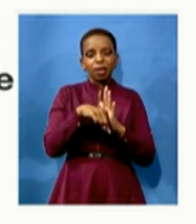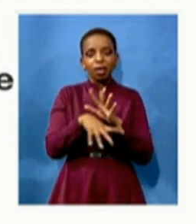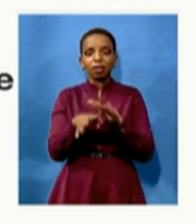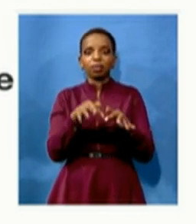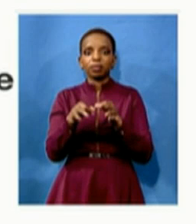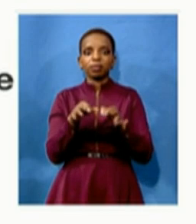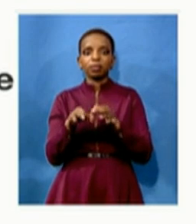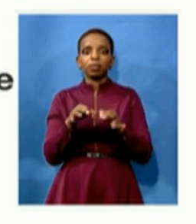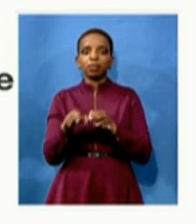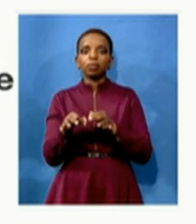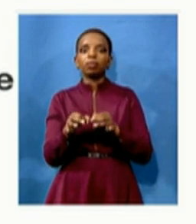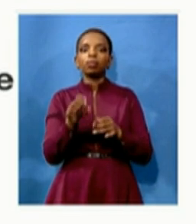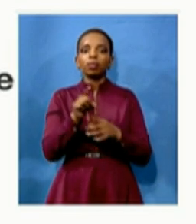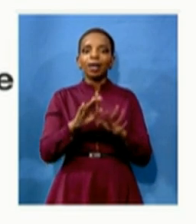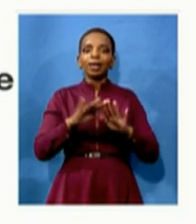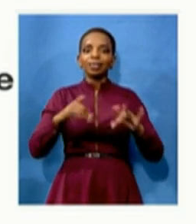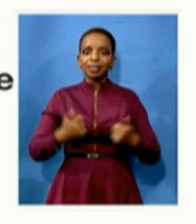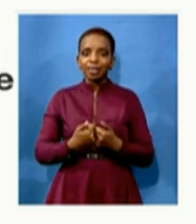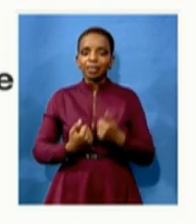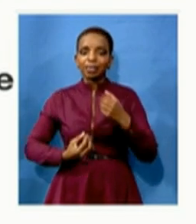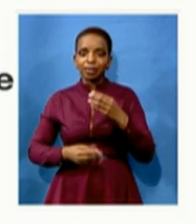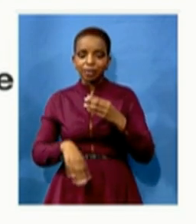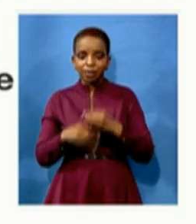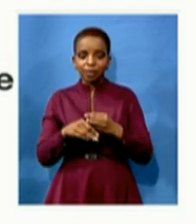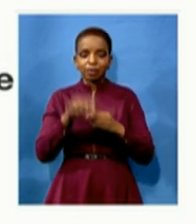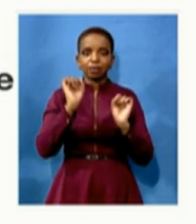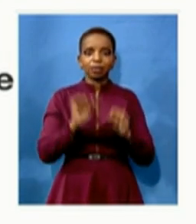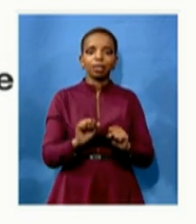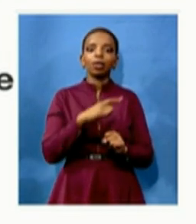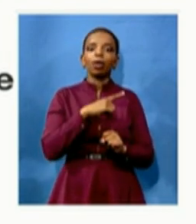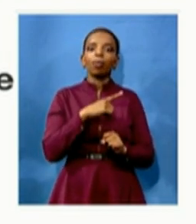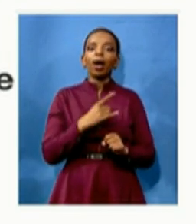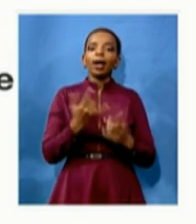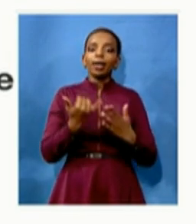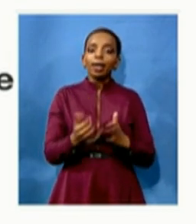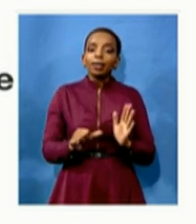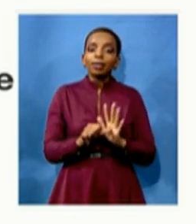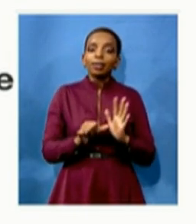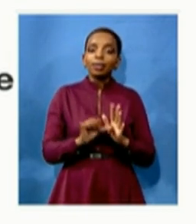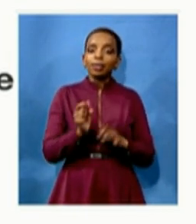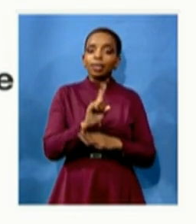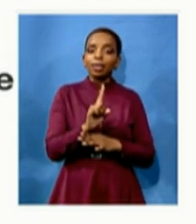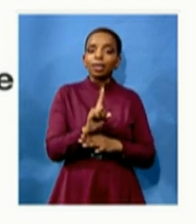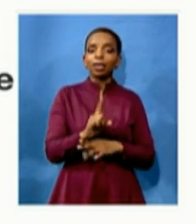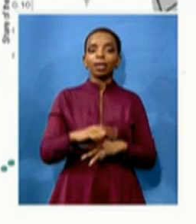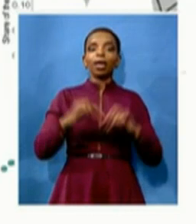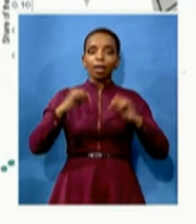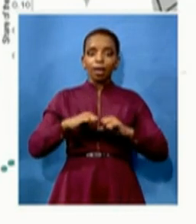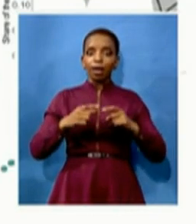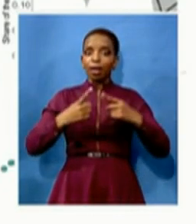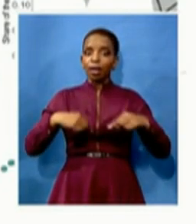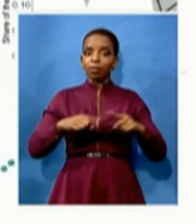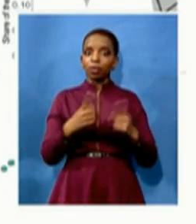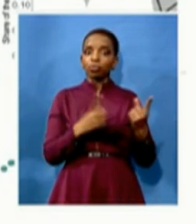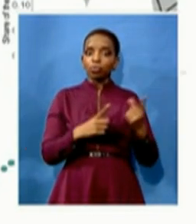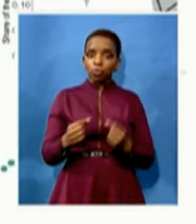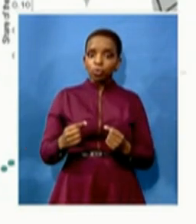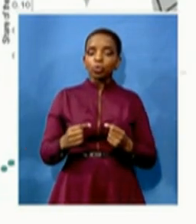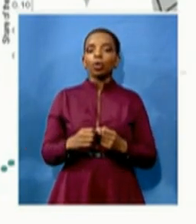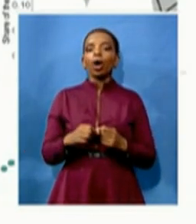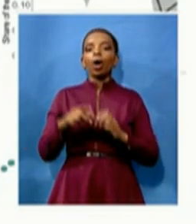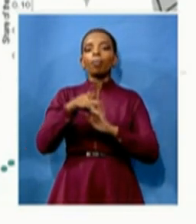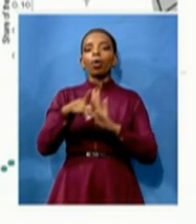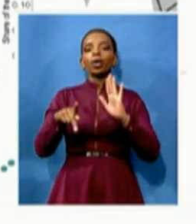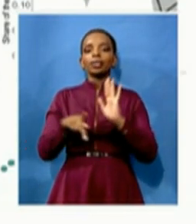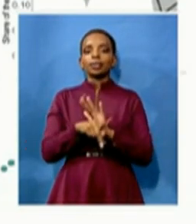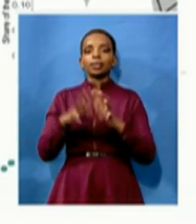feature and the key advantage of a bottom-up model is that it allows us to study policy measures in more detail. So specifically what we have done is we have looked